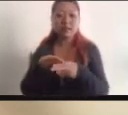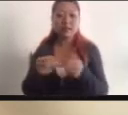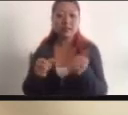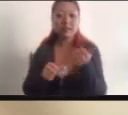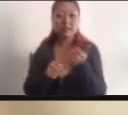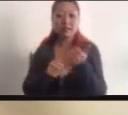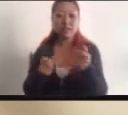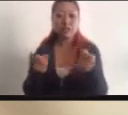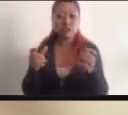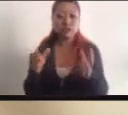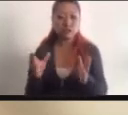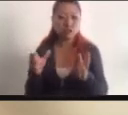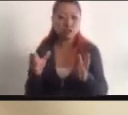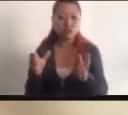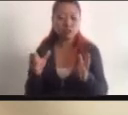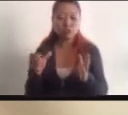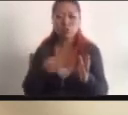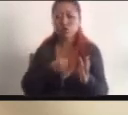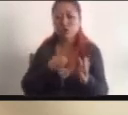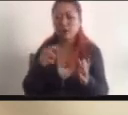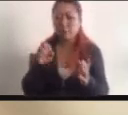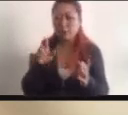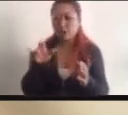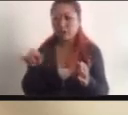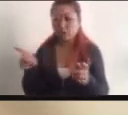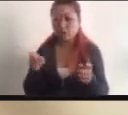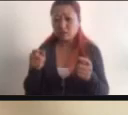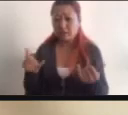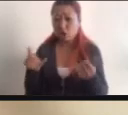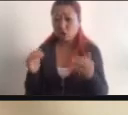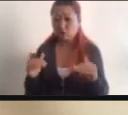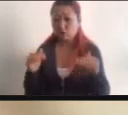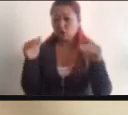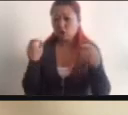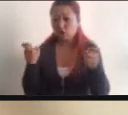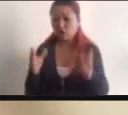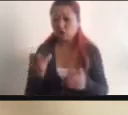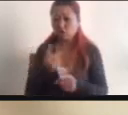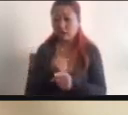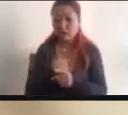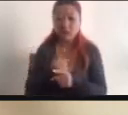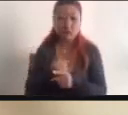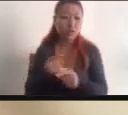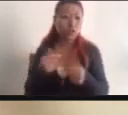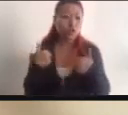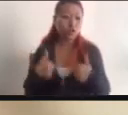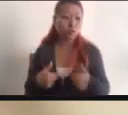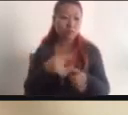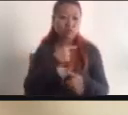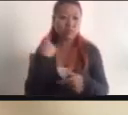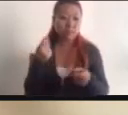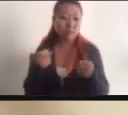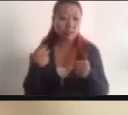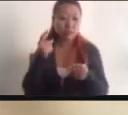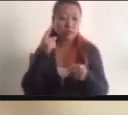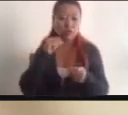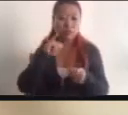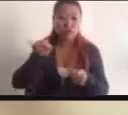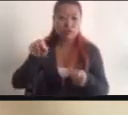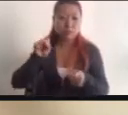human system. Actually, I'm sorry, Mary, you are the director now, right? Human system risk management at the Johnson Space